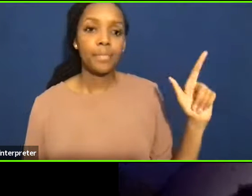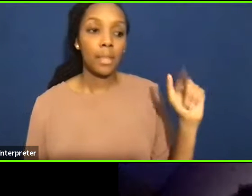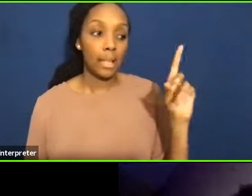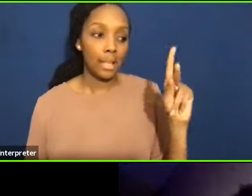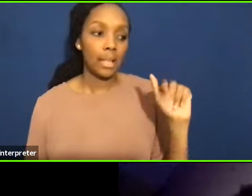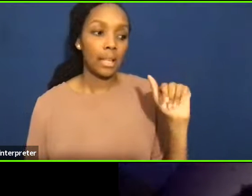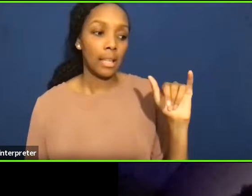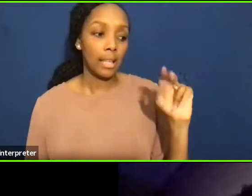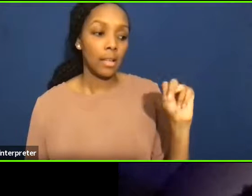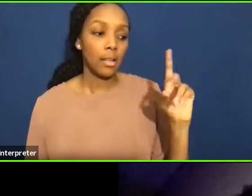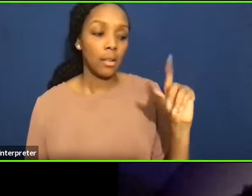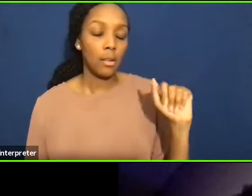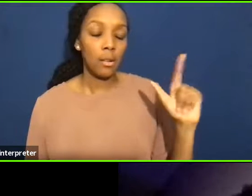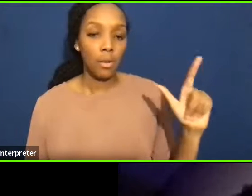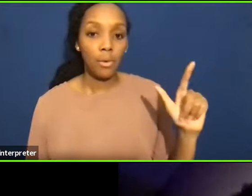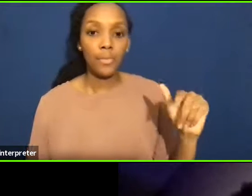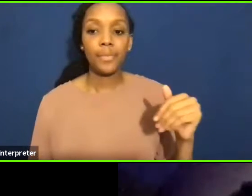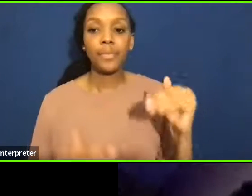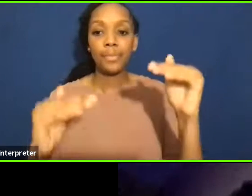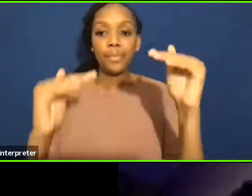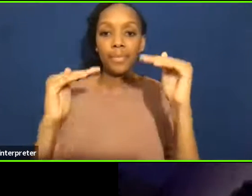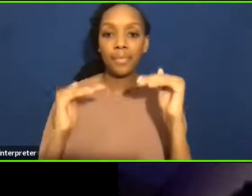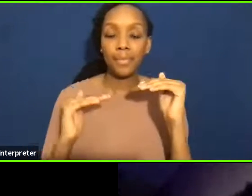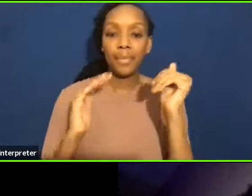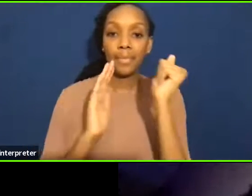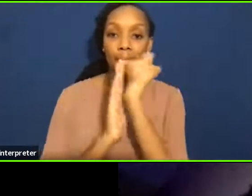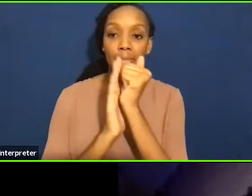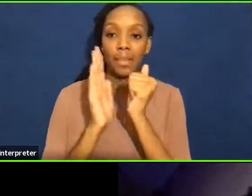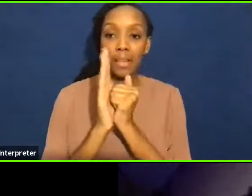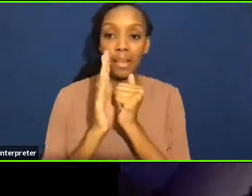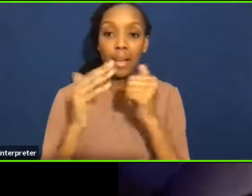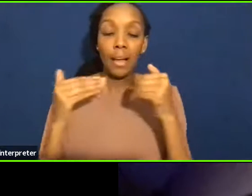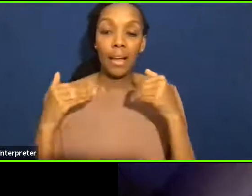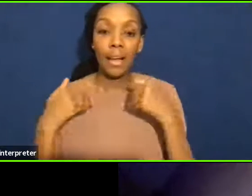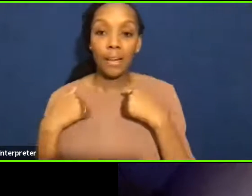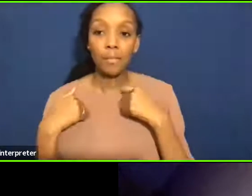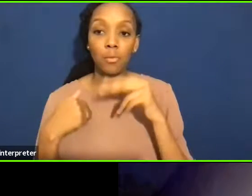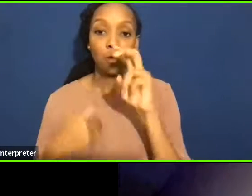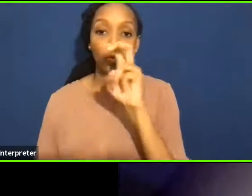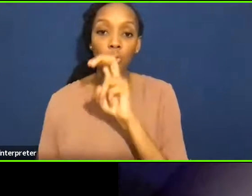So next on the agenda, we have the Transitions Act.